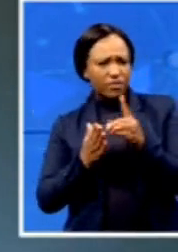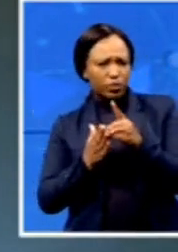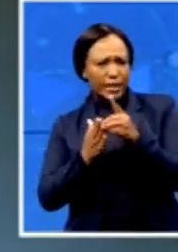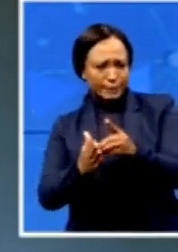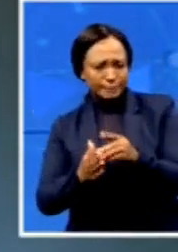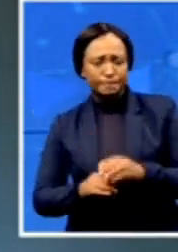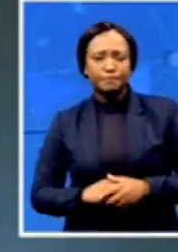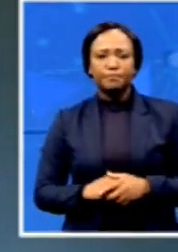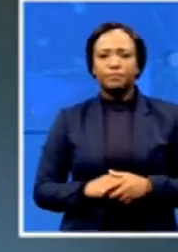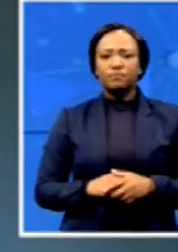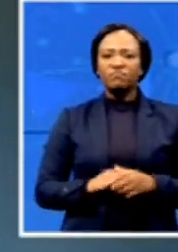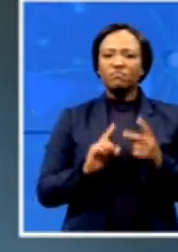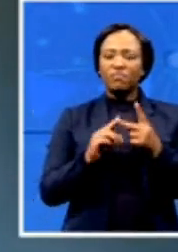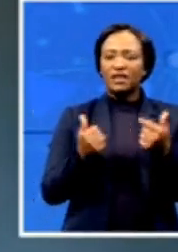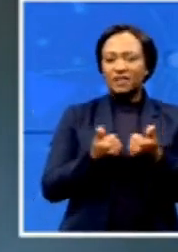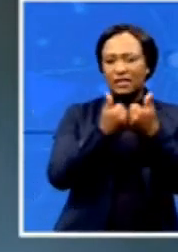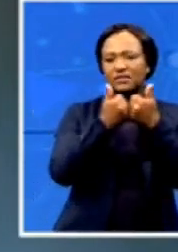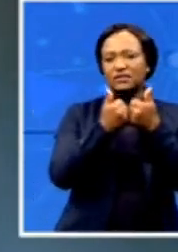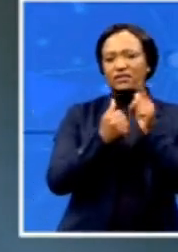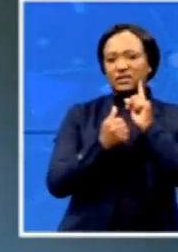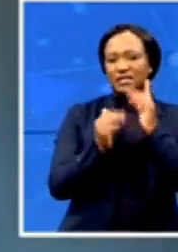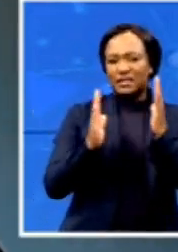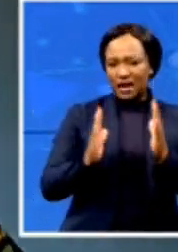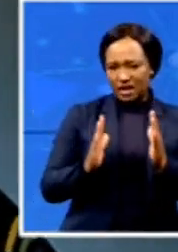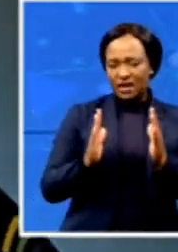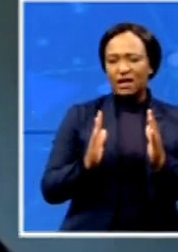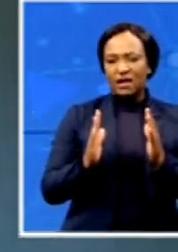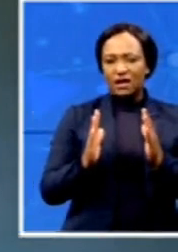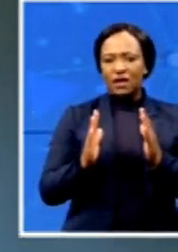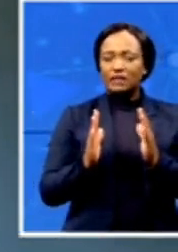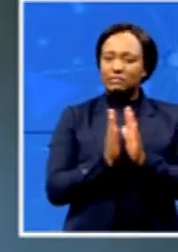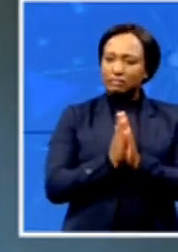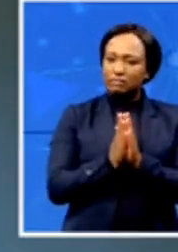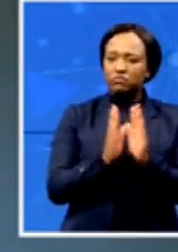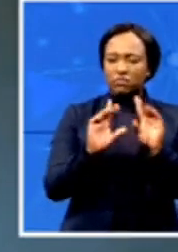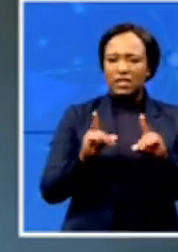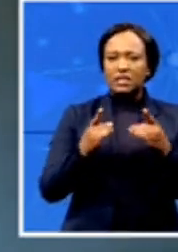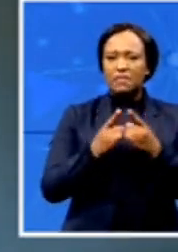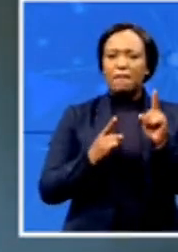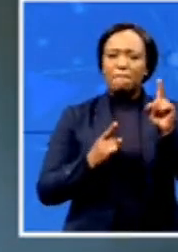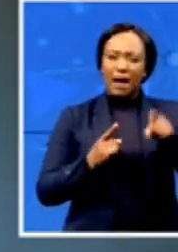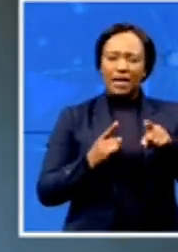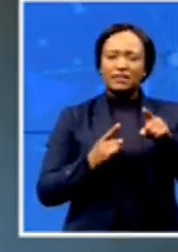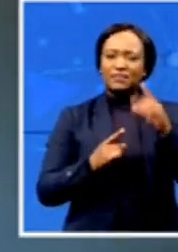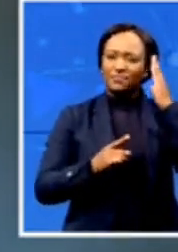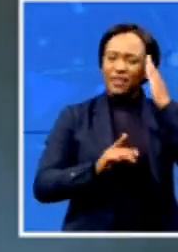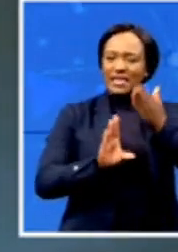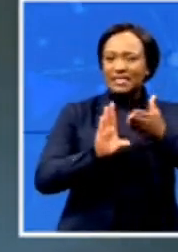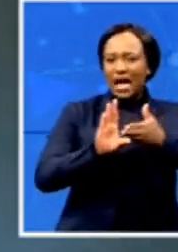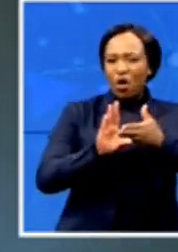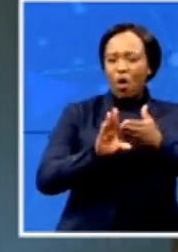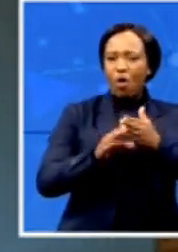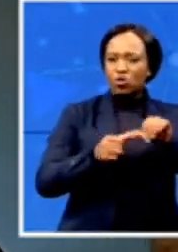our teachers. Really, the department should provide a social support, because there were also